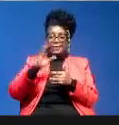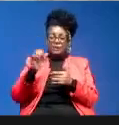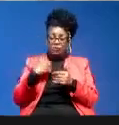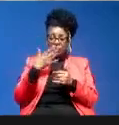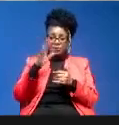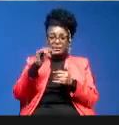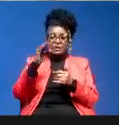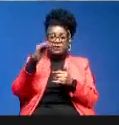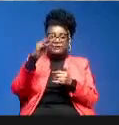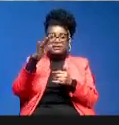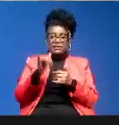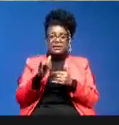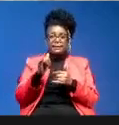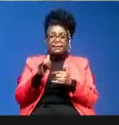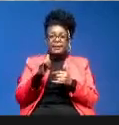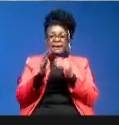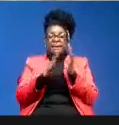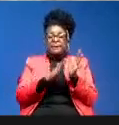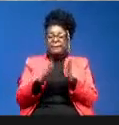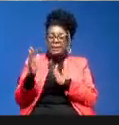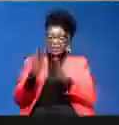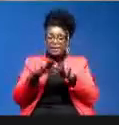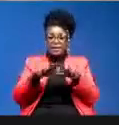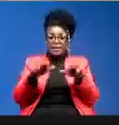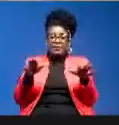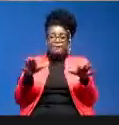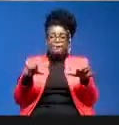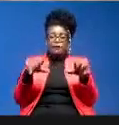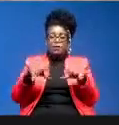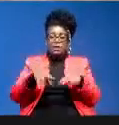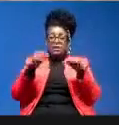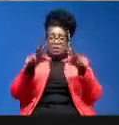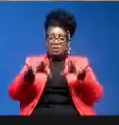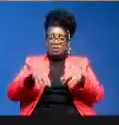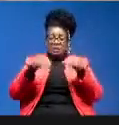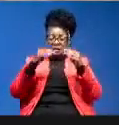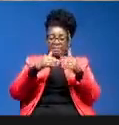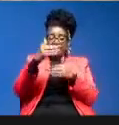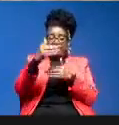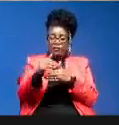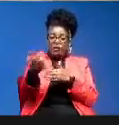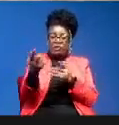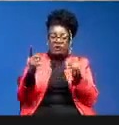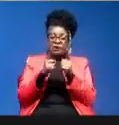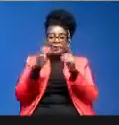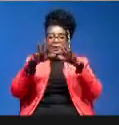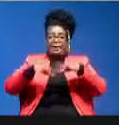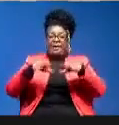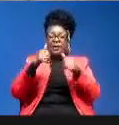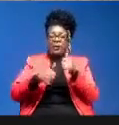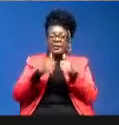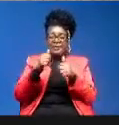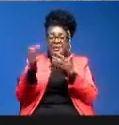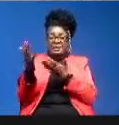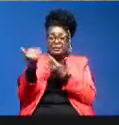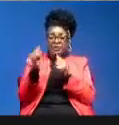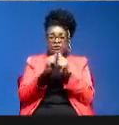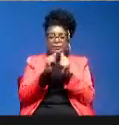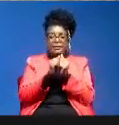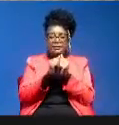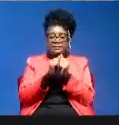Conservancy in preparing the land for grass planting ahead of the short rains expected in October.